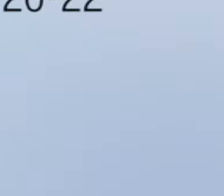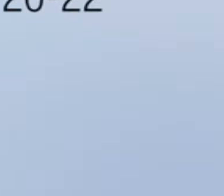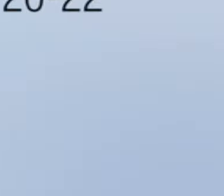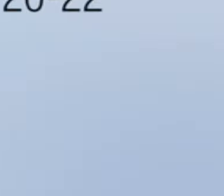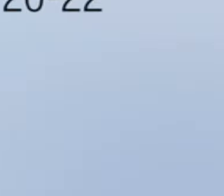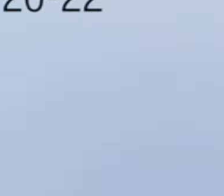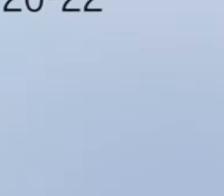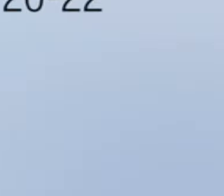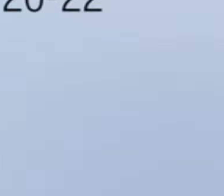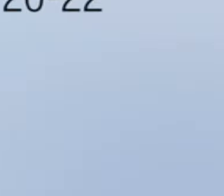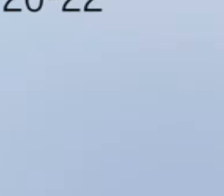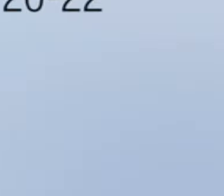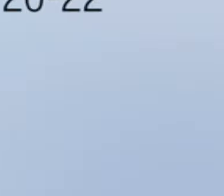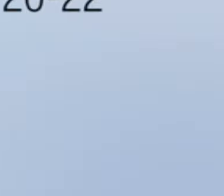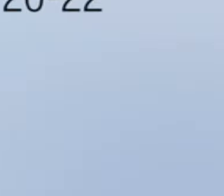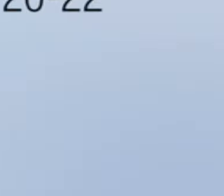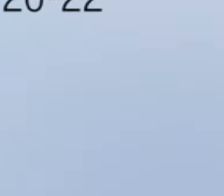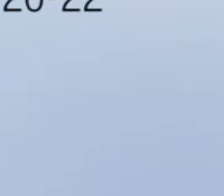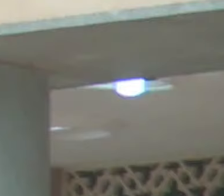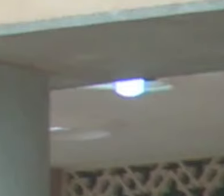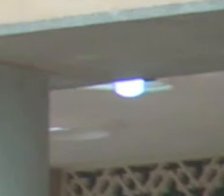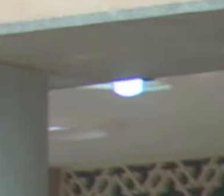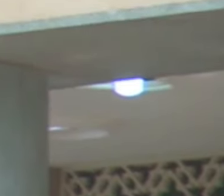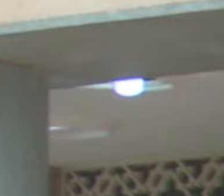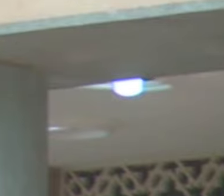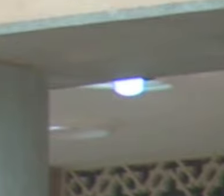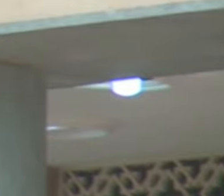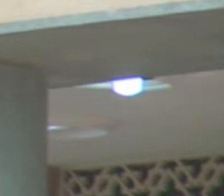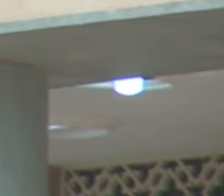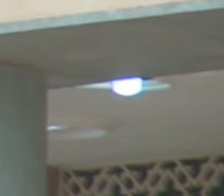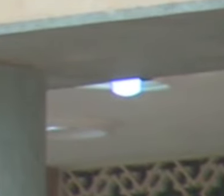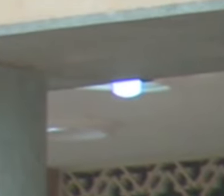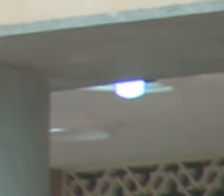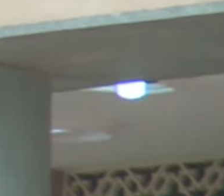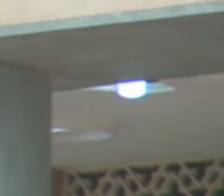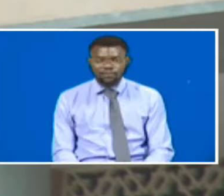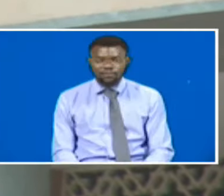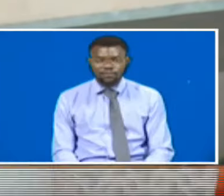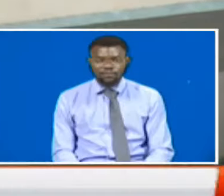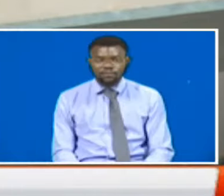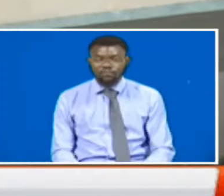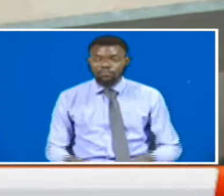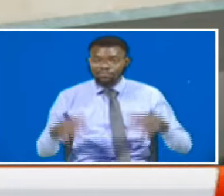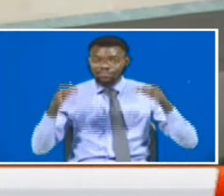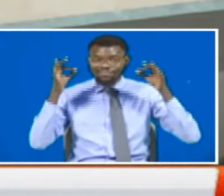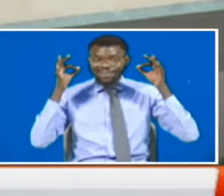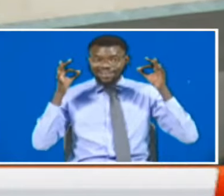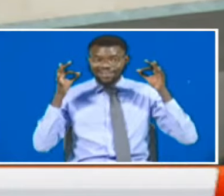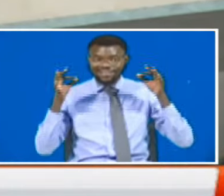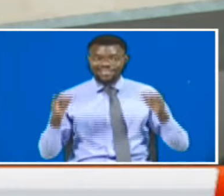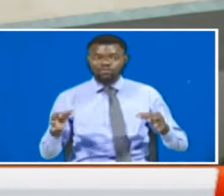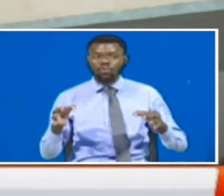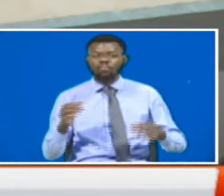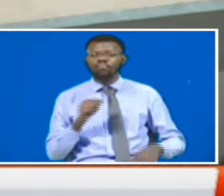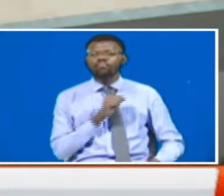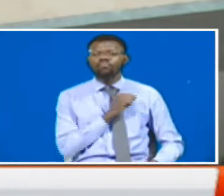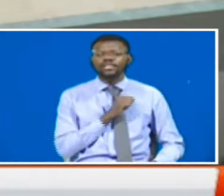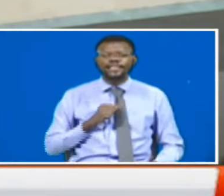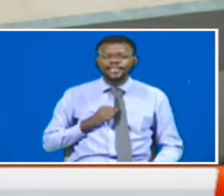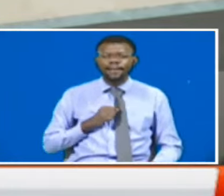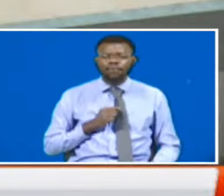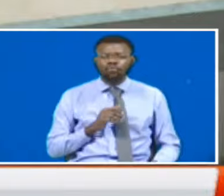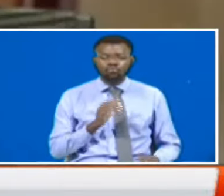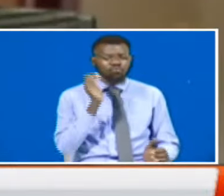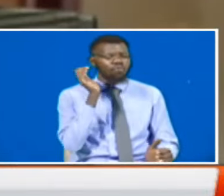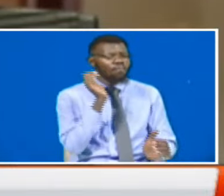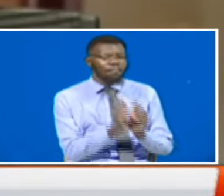years 2020 to 2022. The decision by the senators to act on Governor